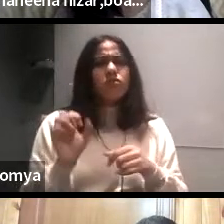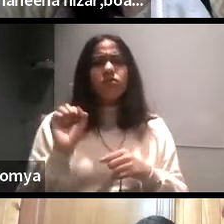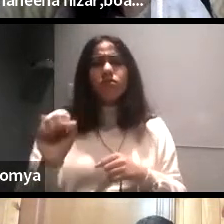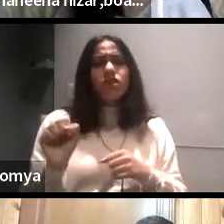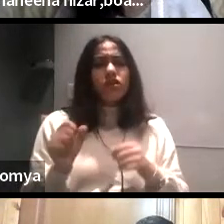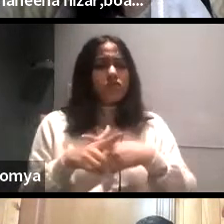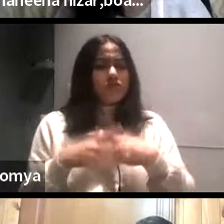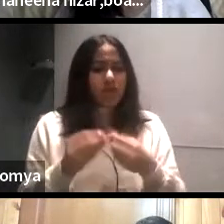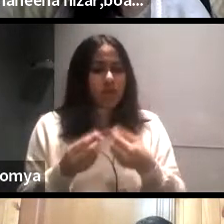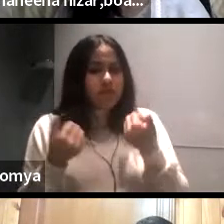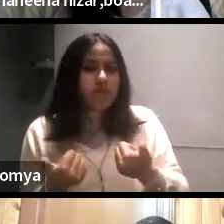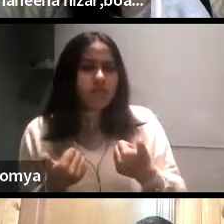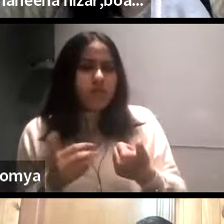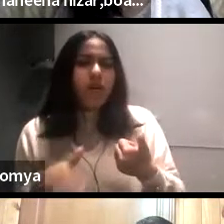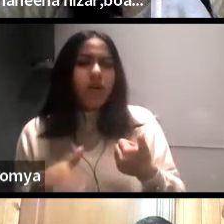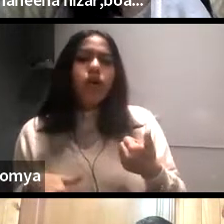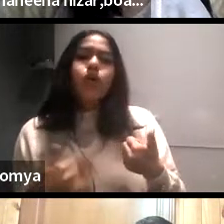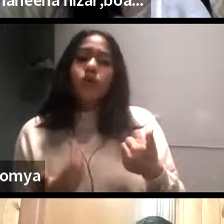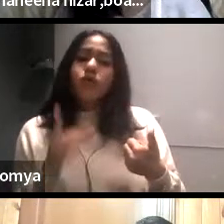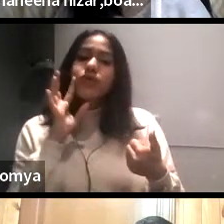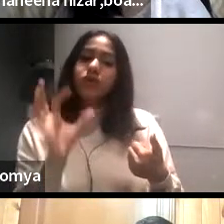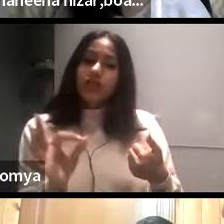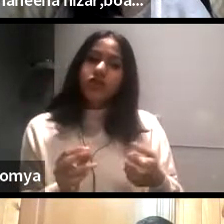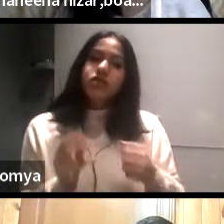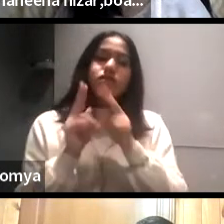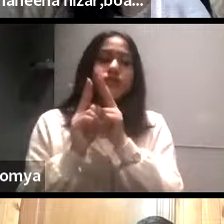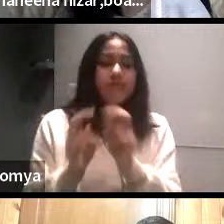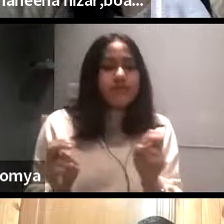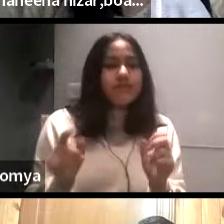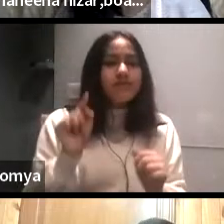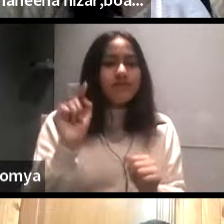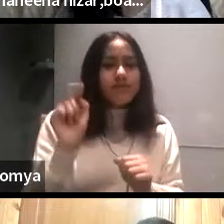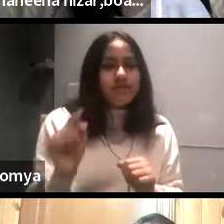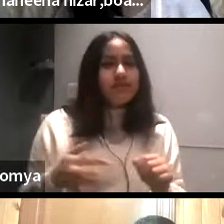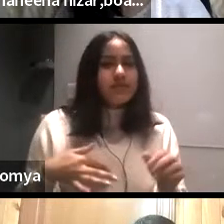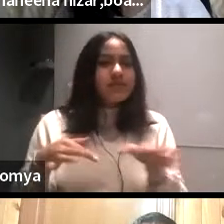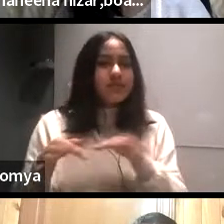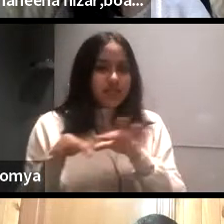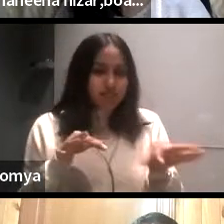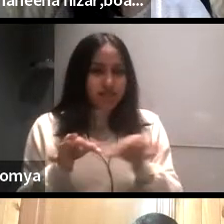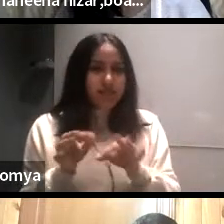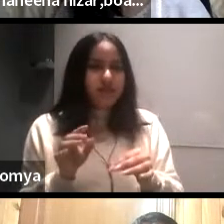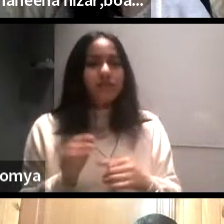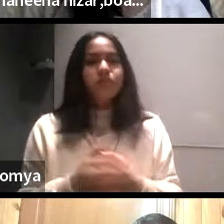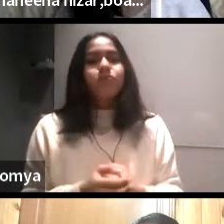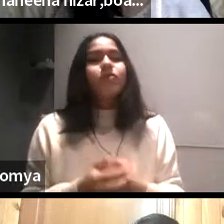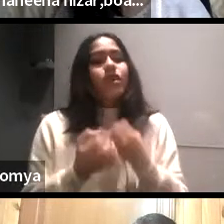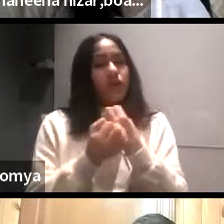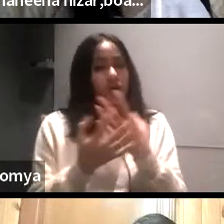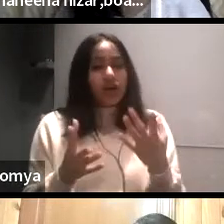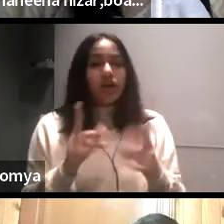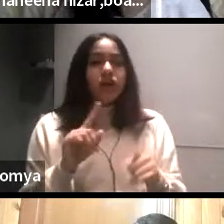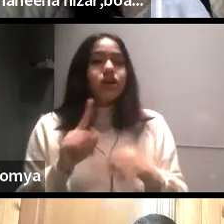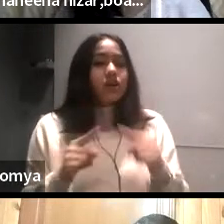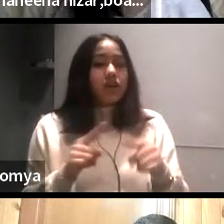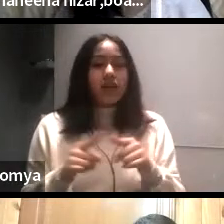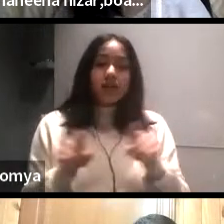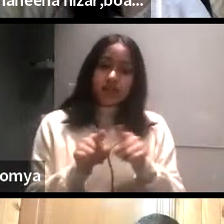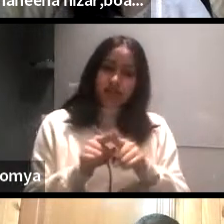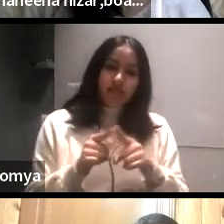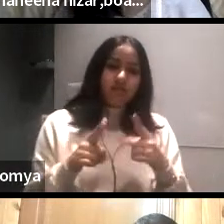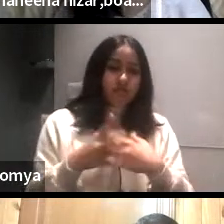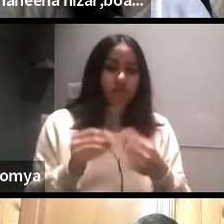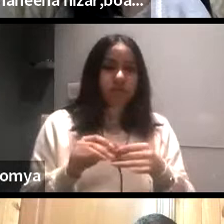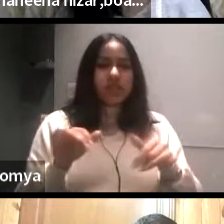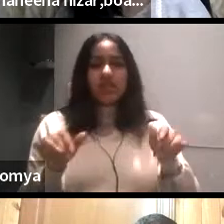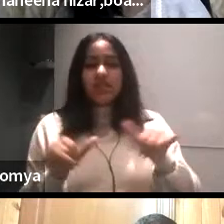well? So to explain what I mean by that, we talk a lot about workplace adjustments